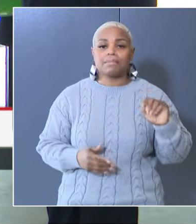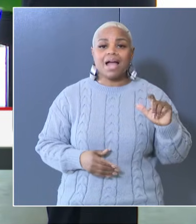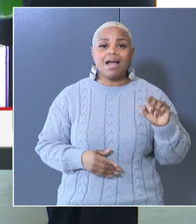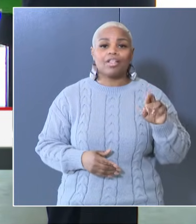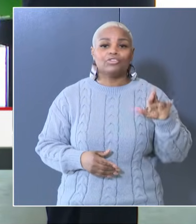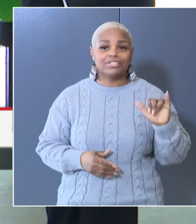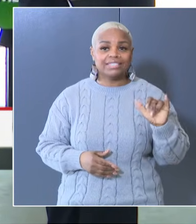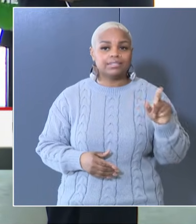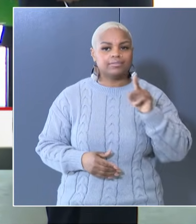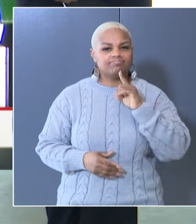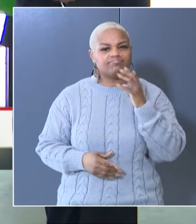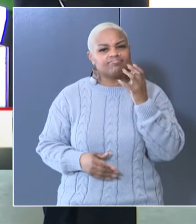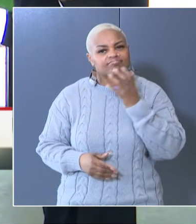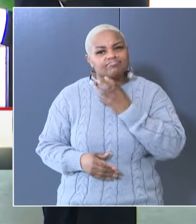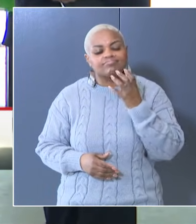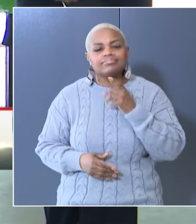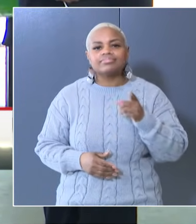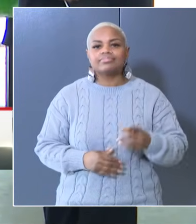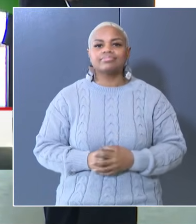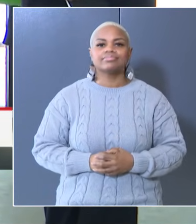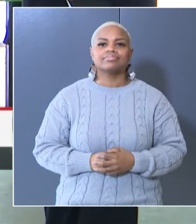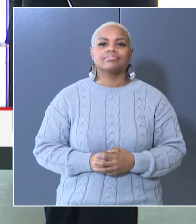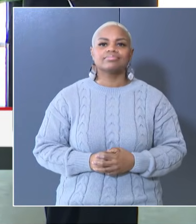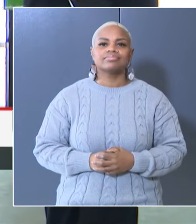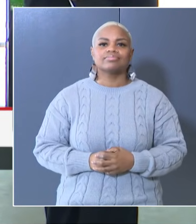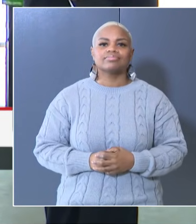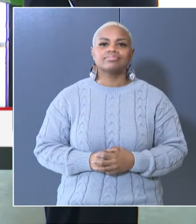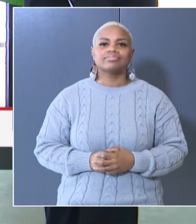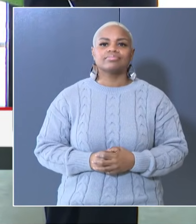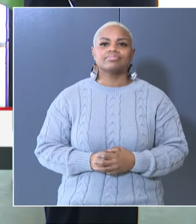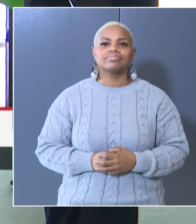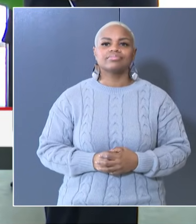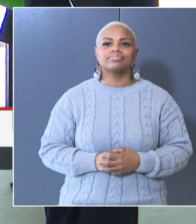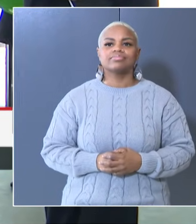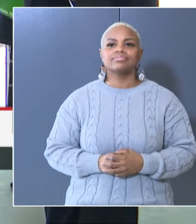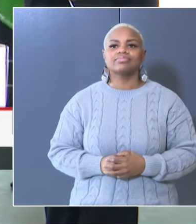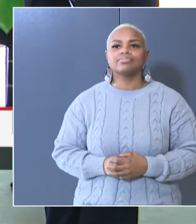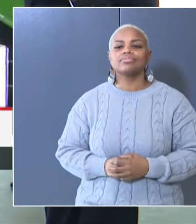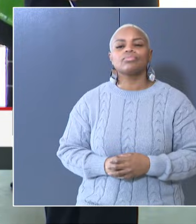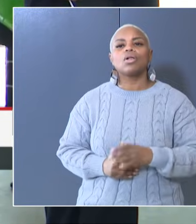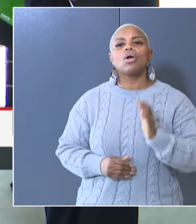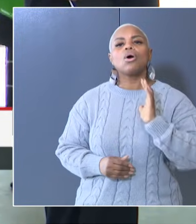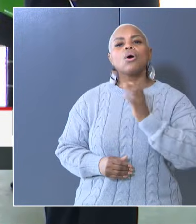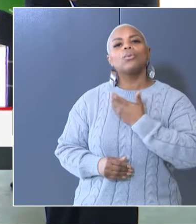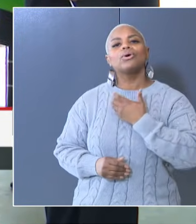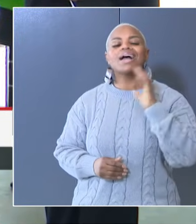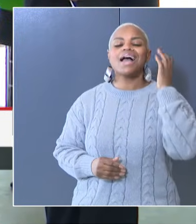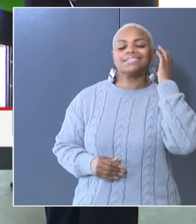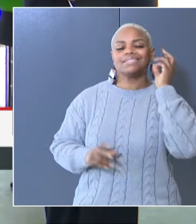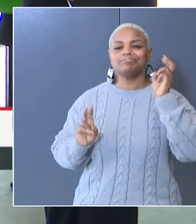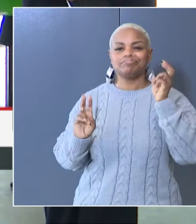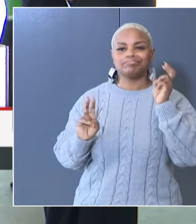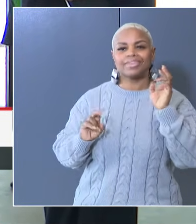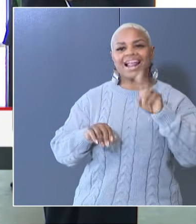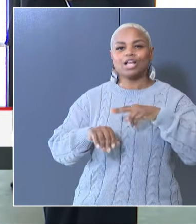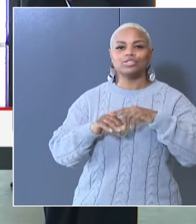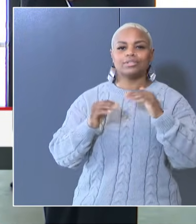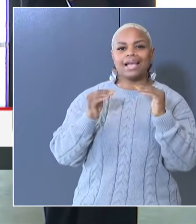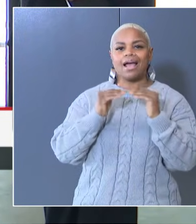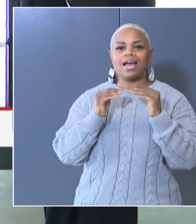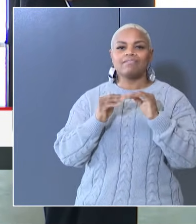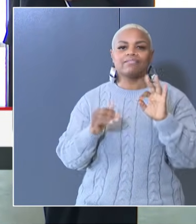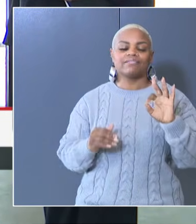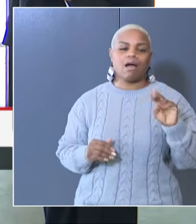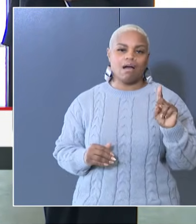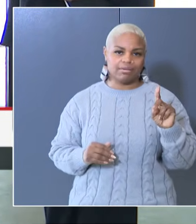You're going to hear in a minute from our cousins at the National Equity Fund, which invented ways to deliver affordable